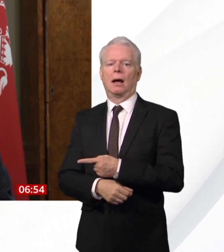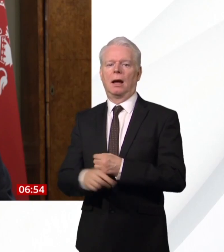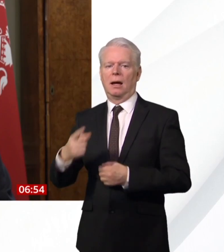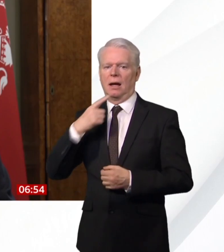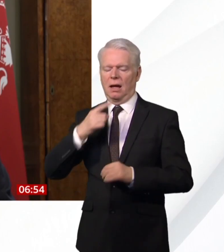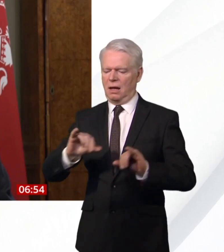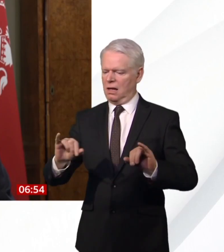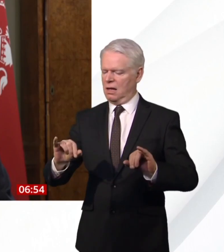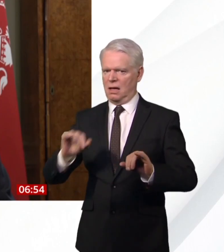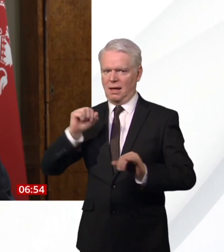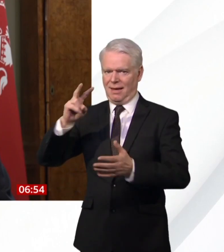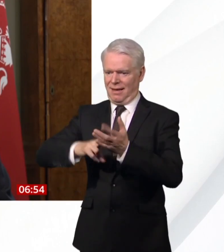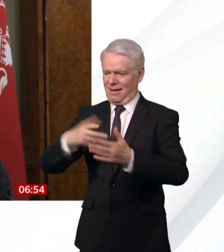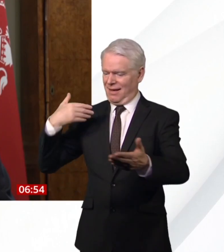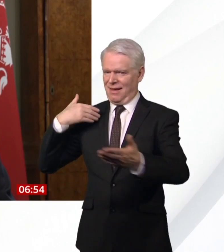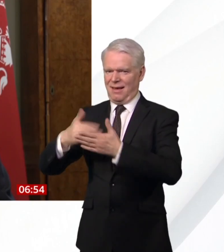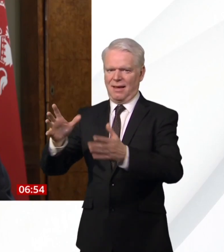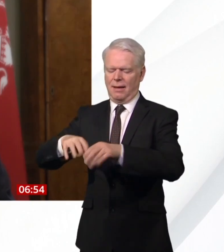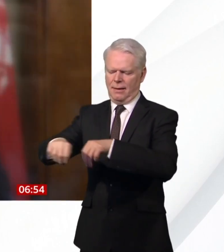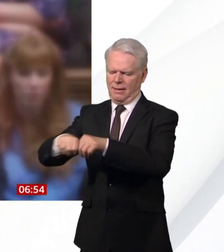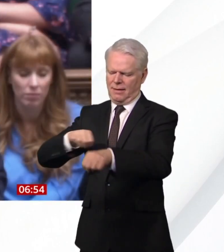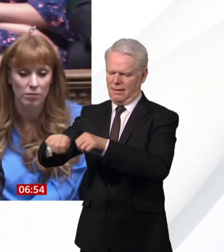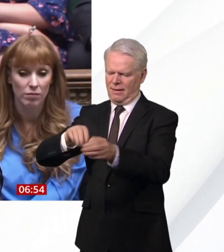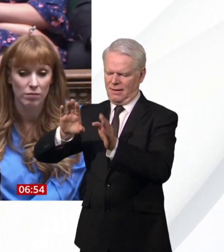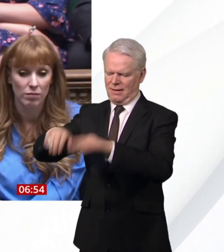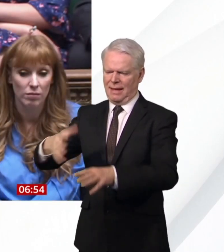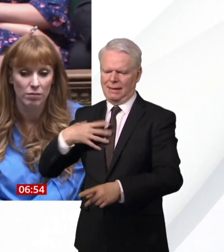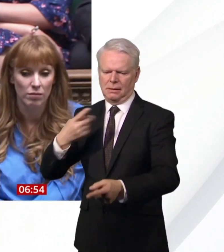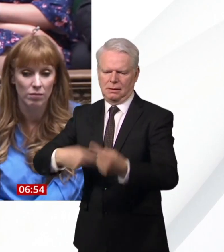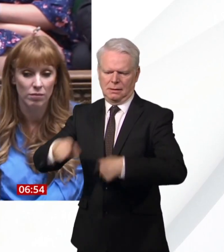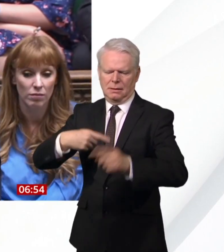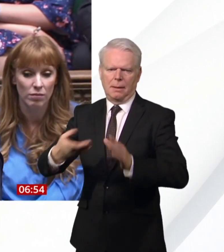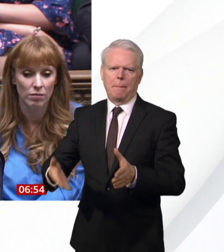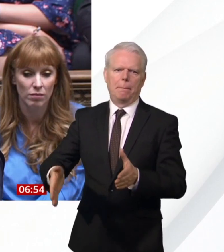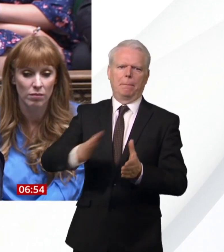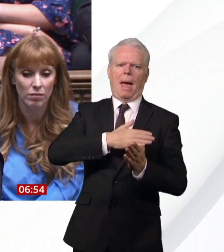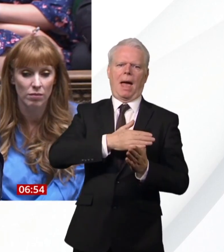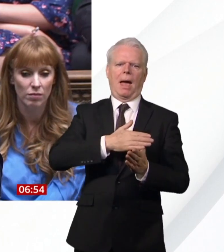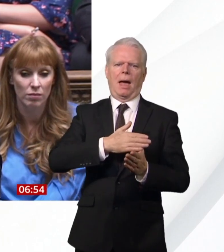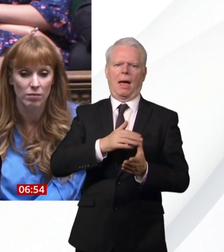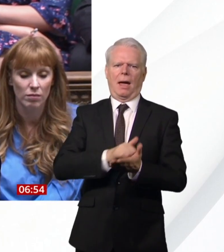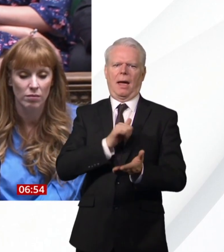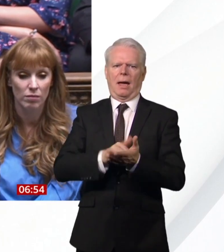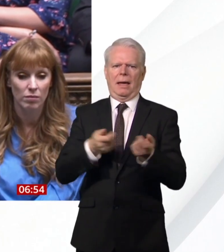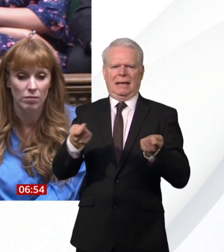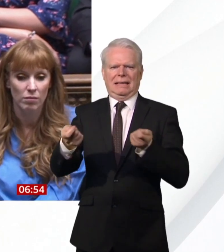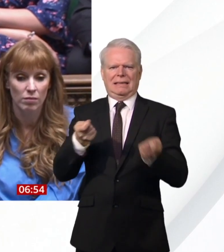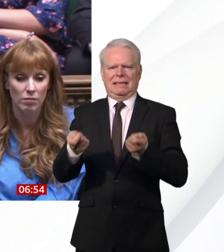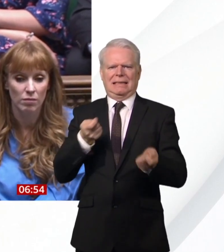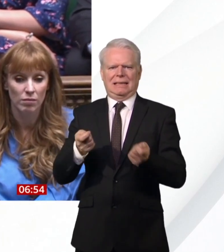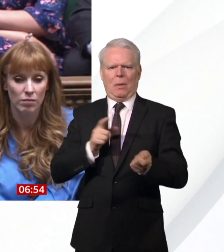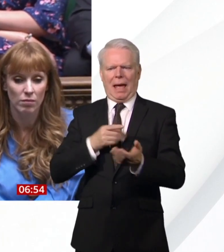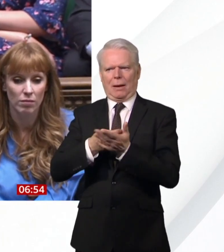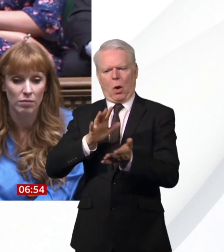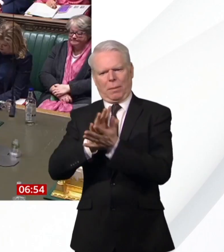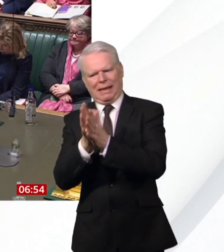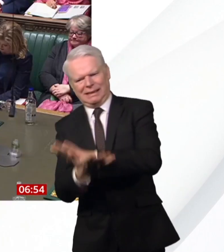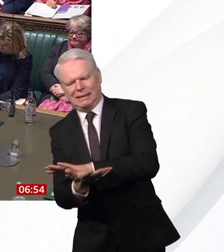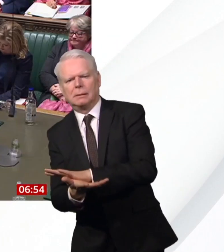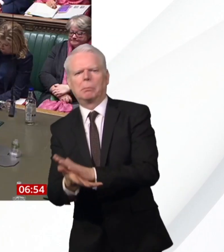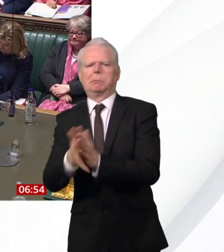the tax measures announced in the growth plan. The Prime Minister faced claims she was in hiding. Where is the Prime